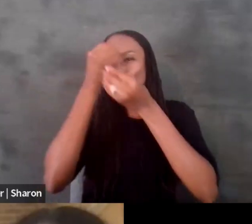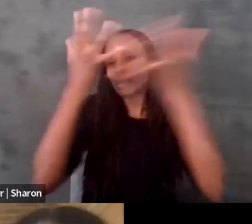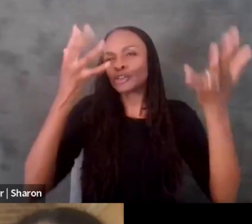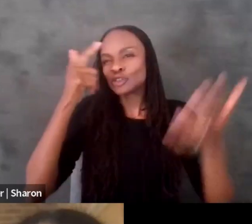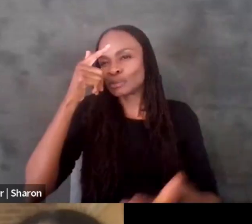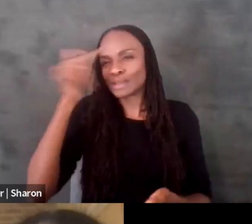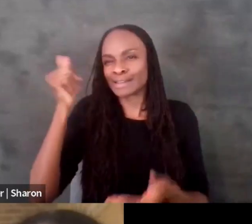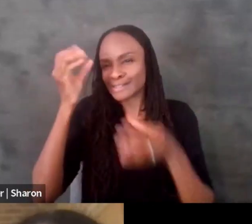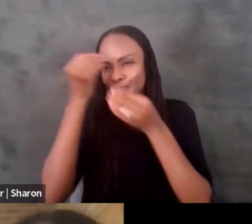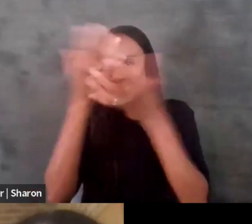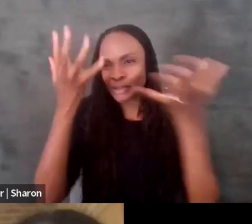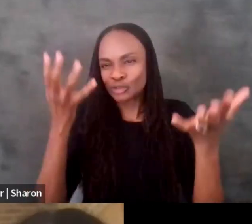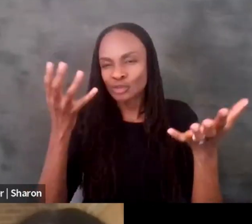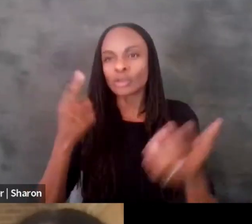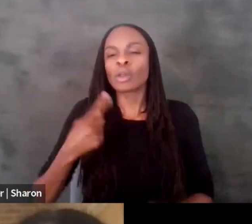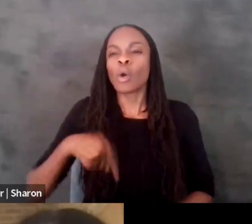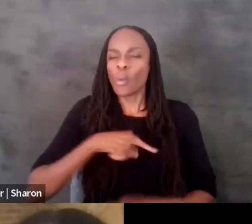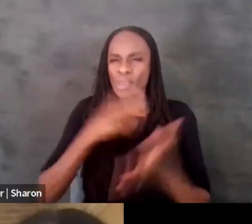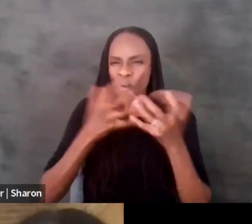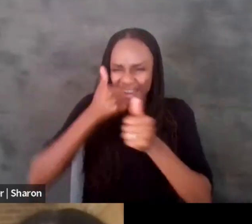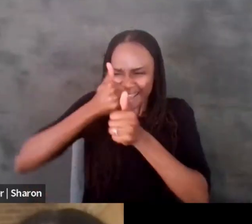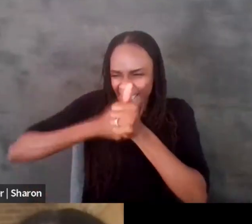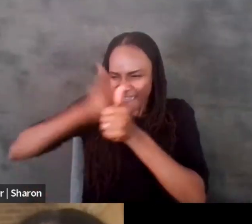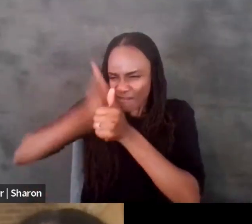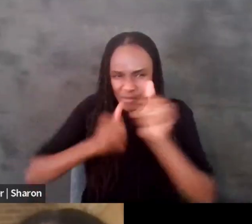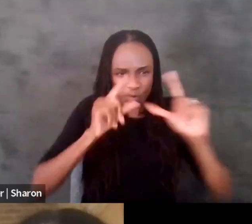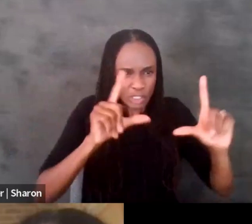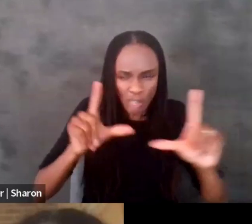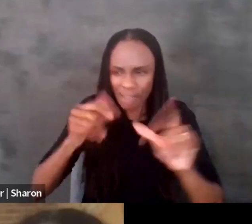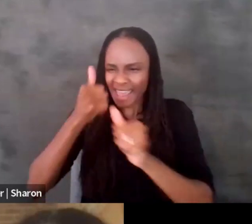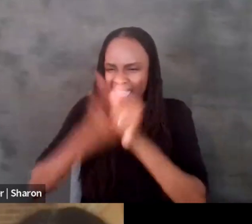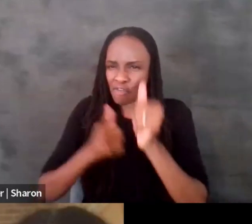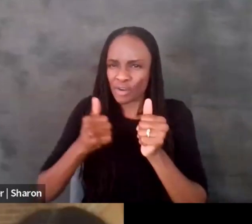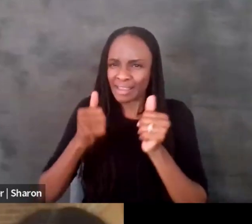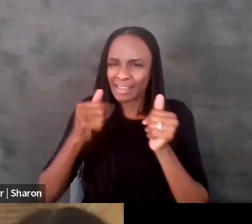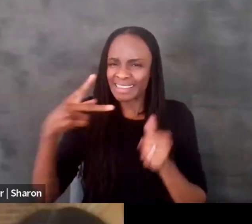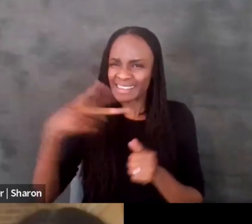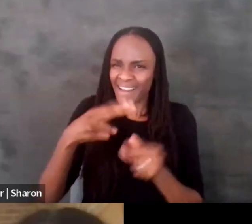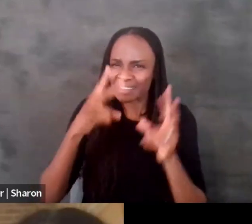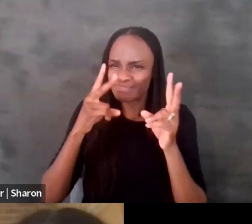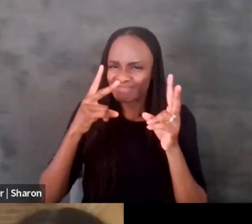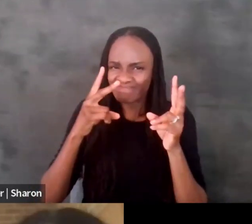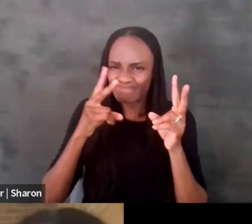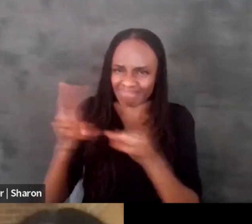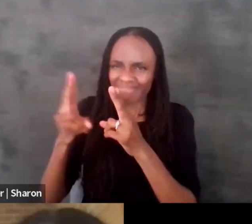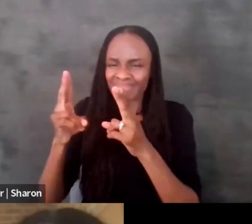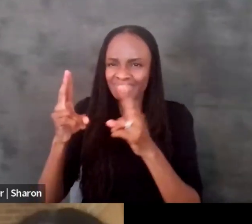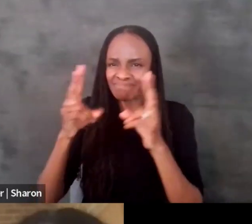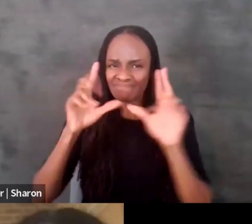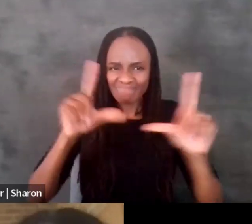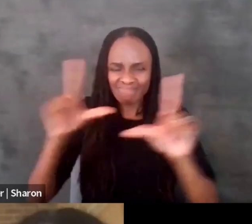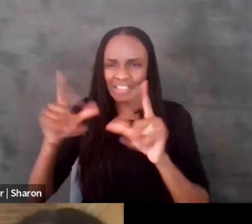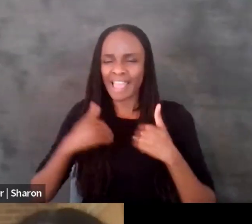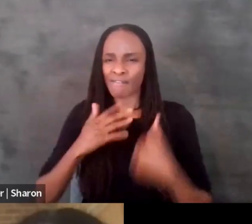We wanted every shot, every cut to have a sense of evocation. mm. So we wanted